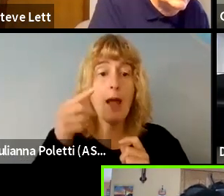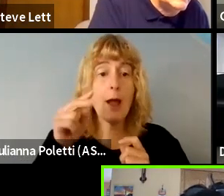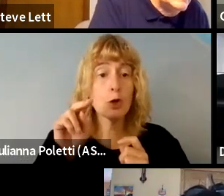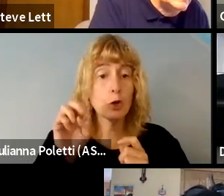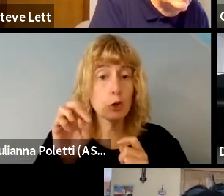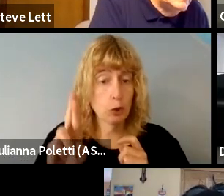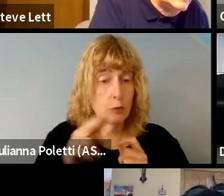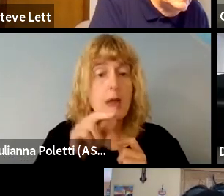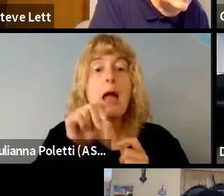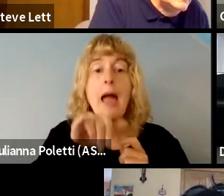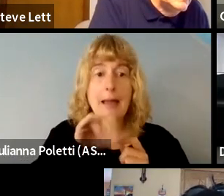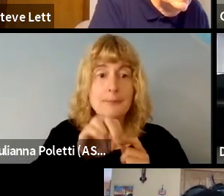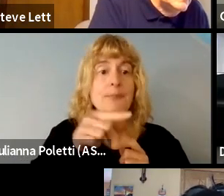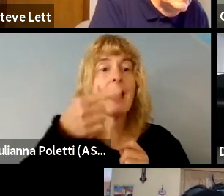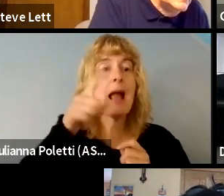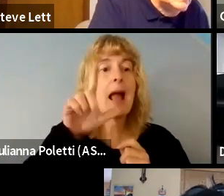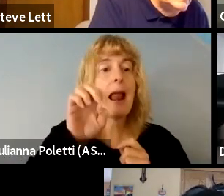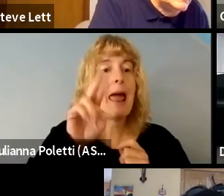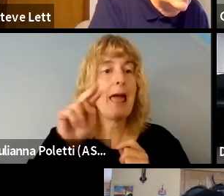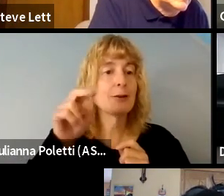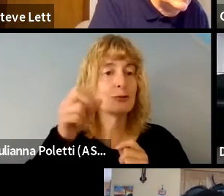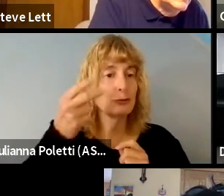Glenn Shaw. Aye.